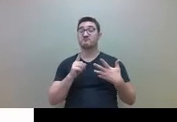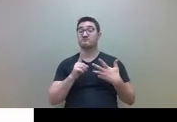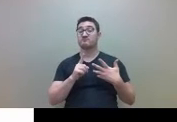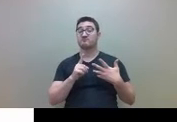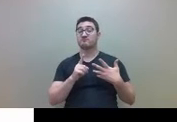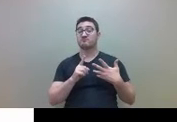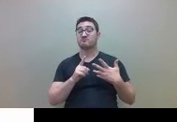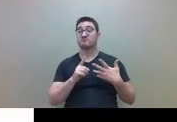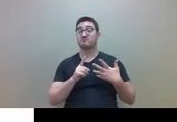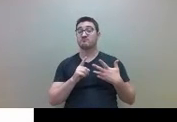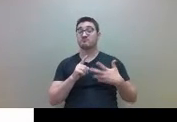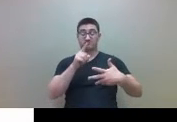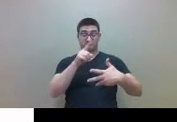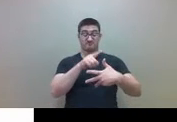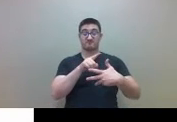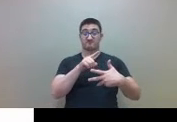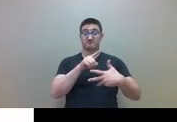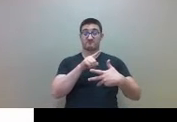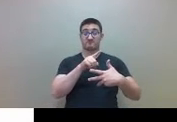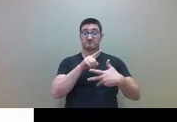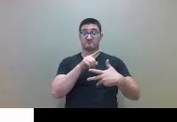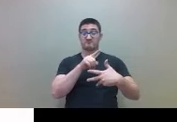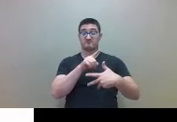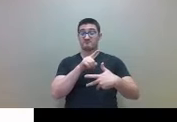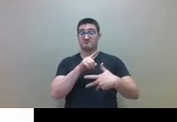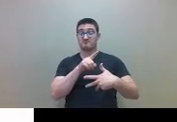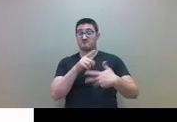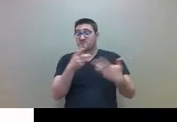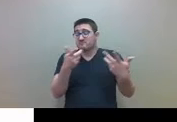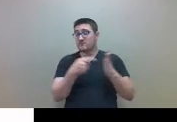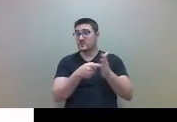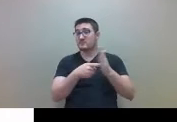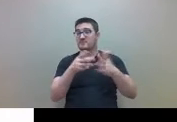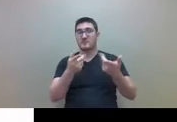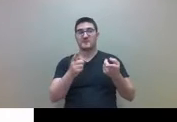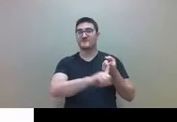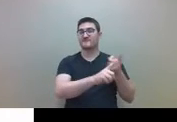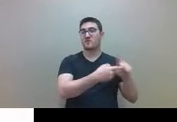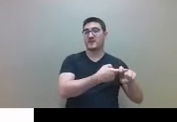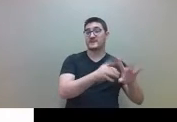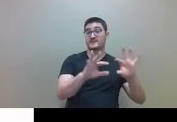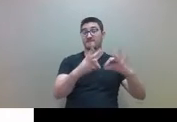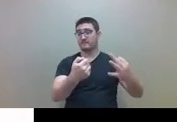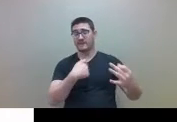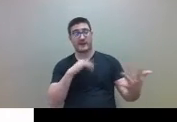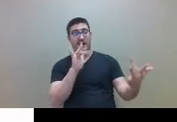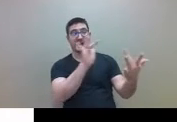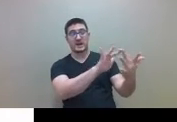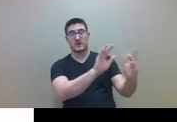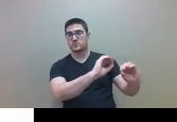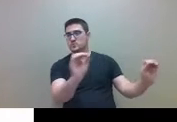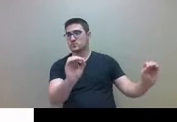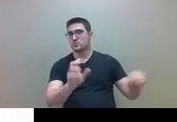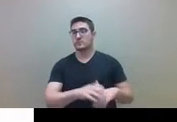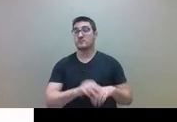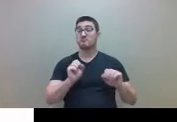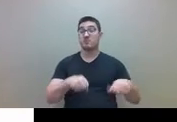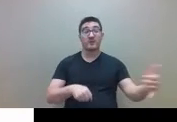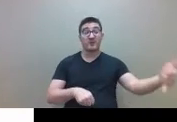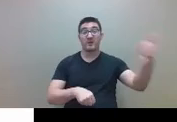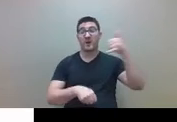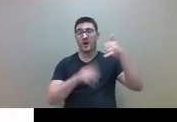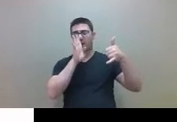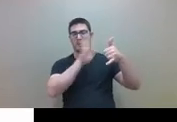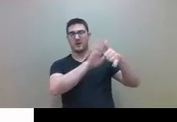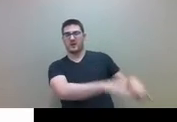friends and family, you're no longer reaching out to them, and that, or they're calling you and you're ignoring phone